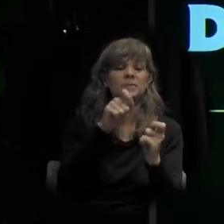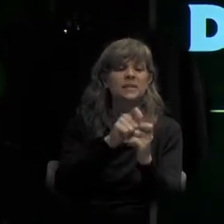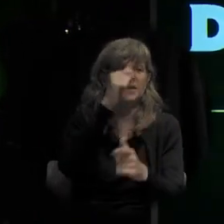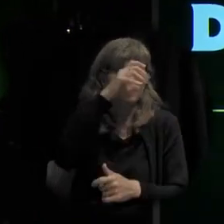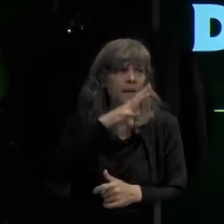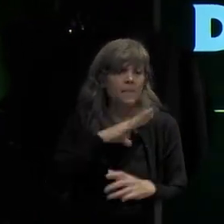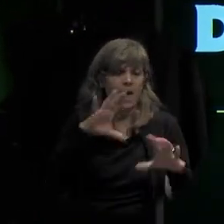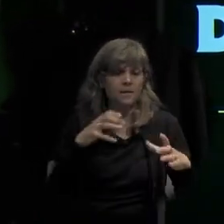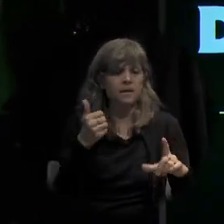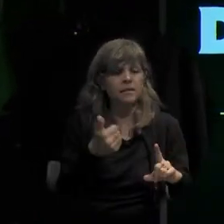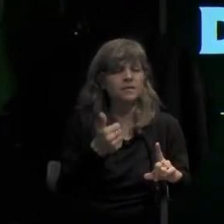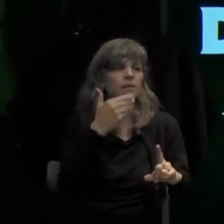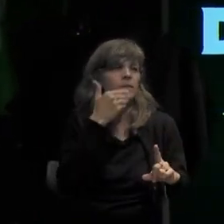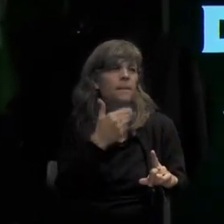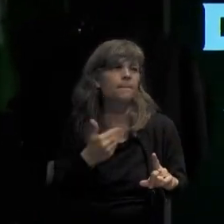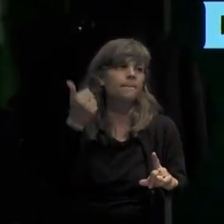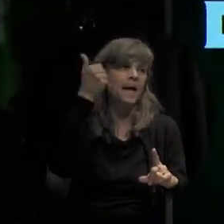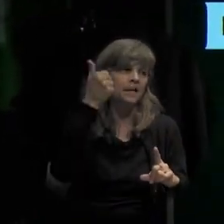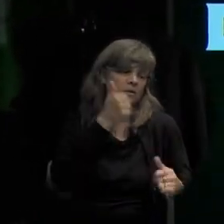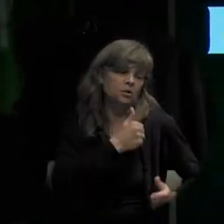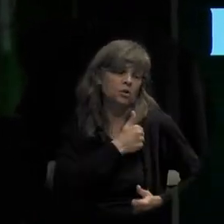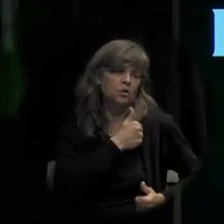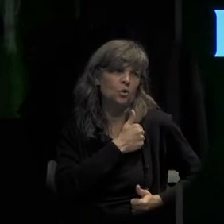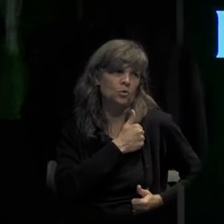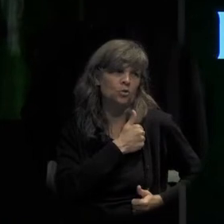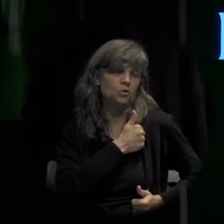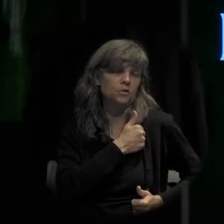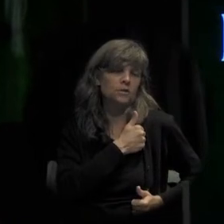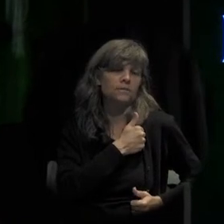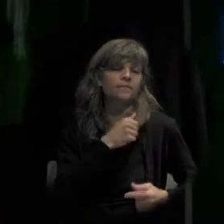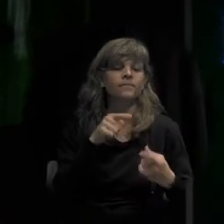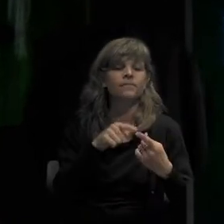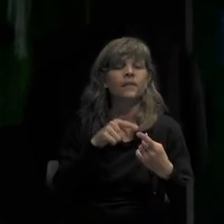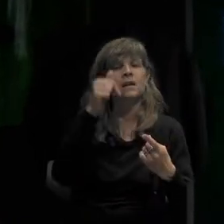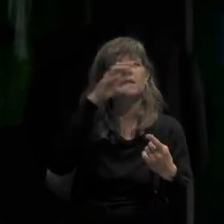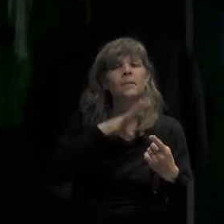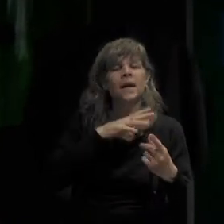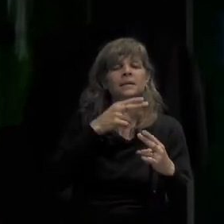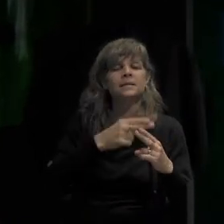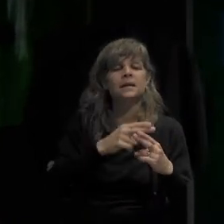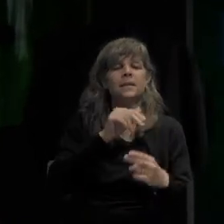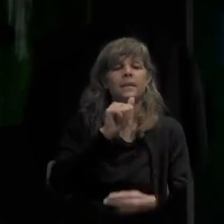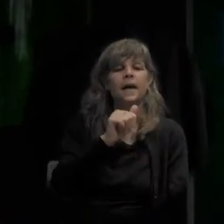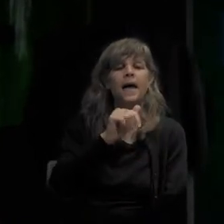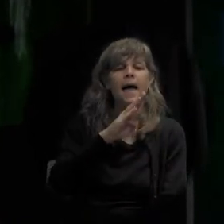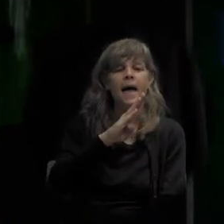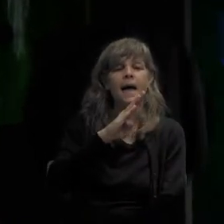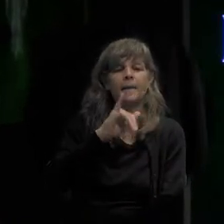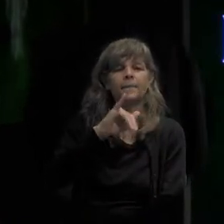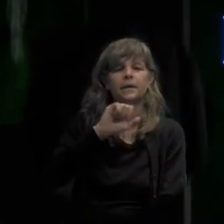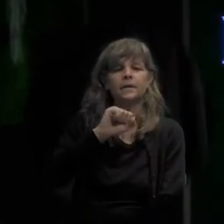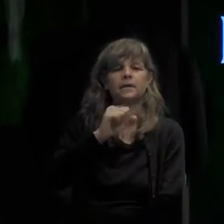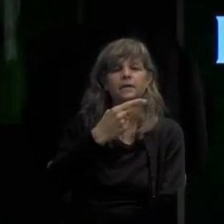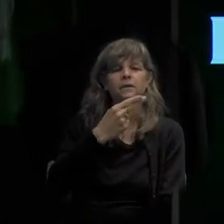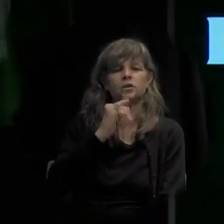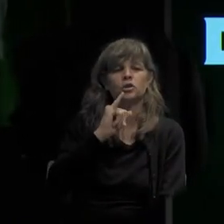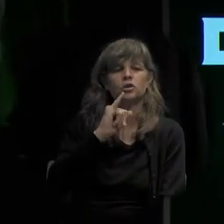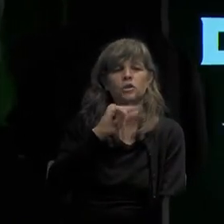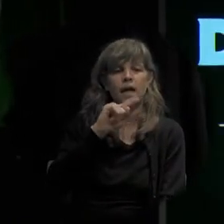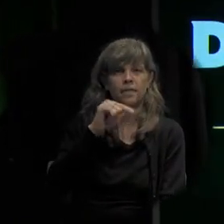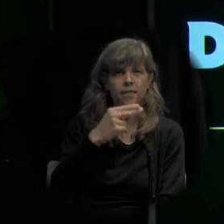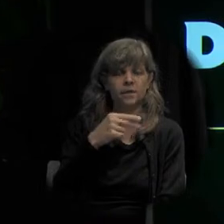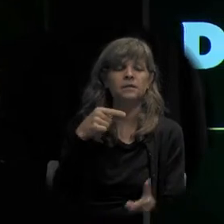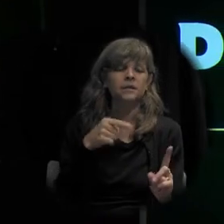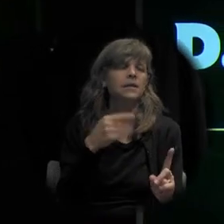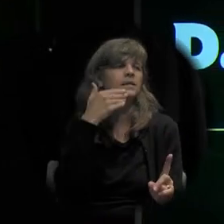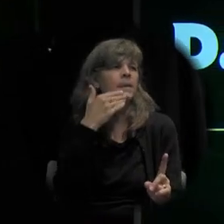best. Abishai is the captain of the 30. He's the commander of the 30. He is the best of the best.